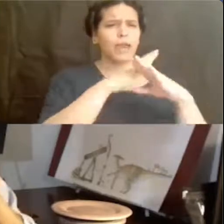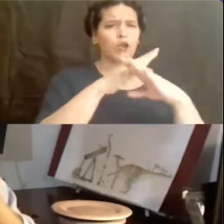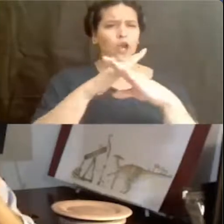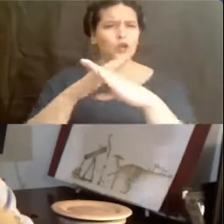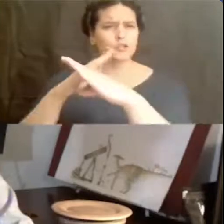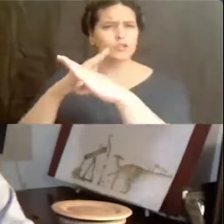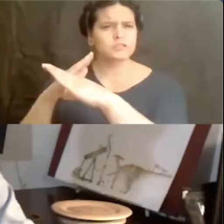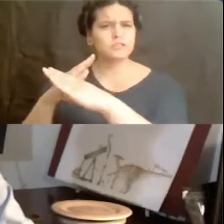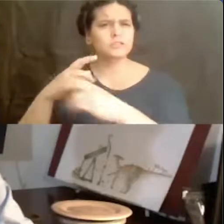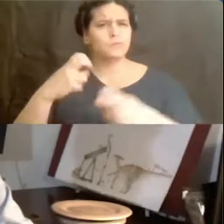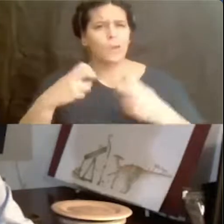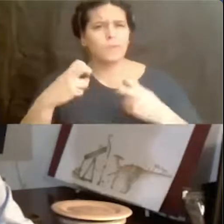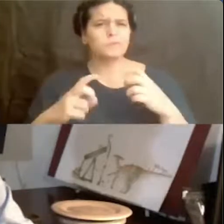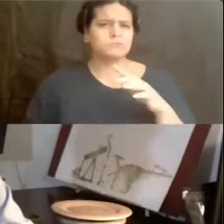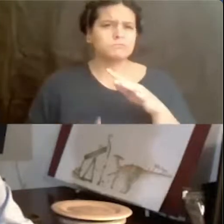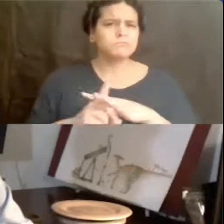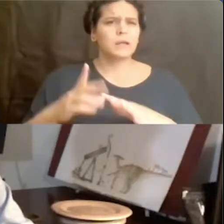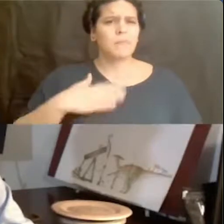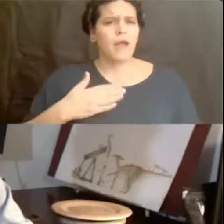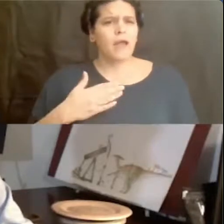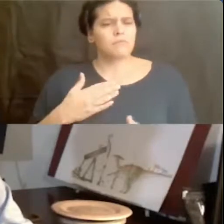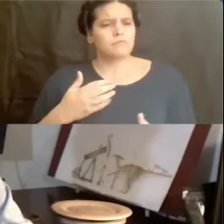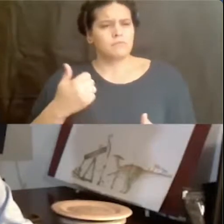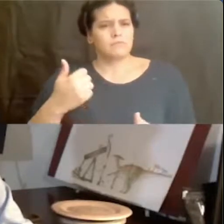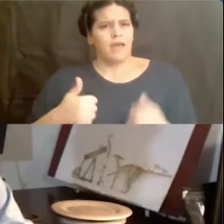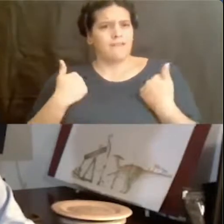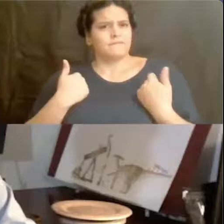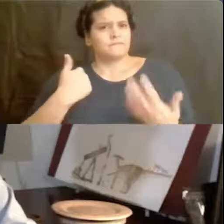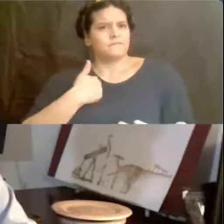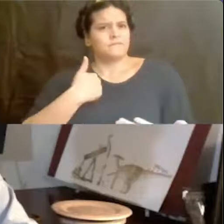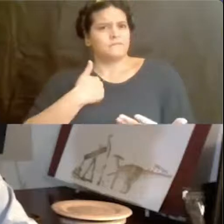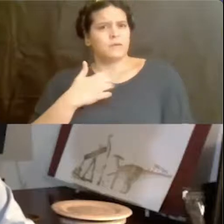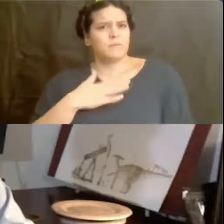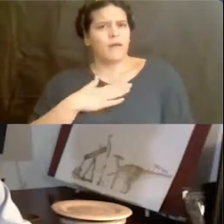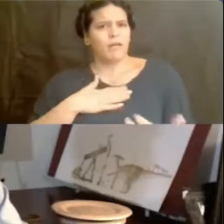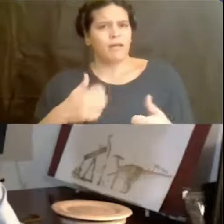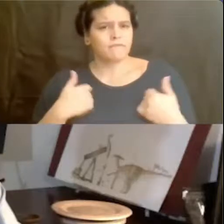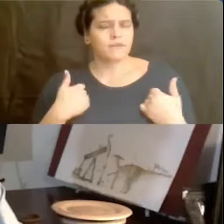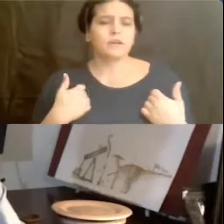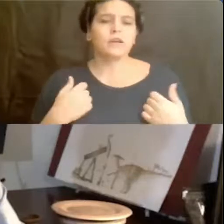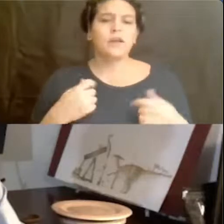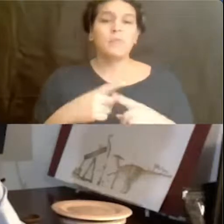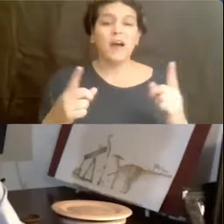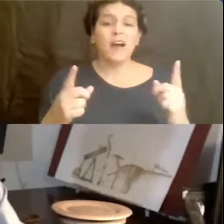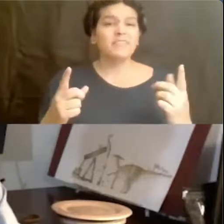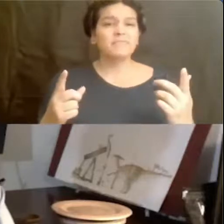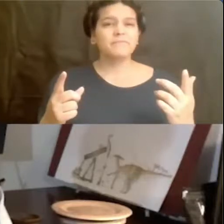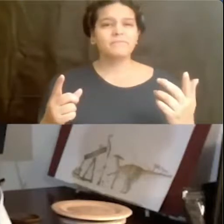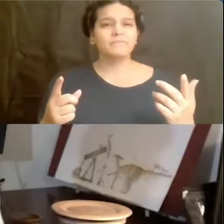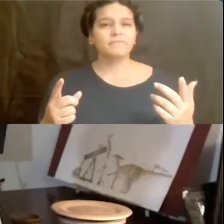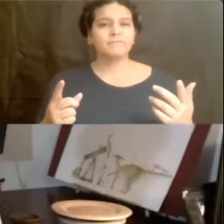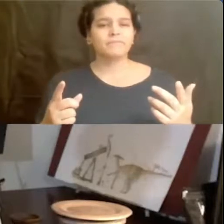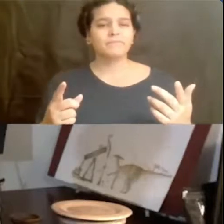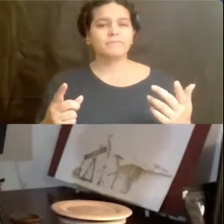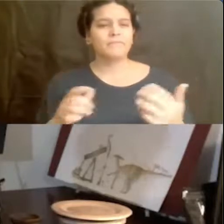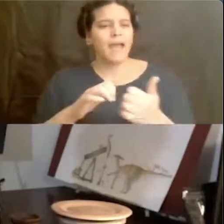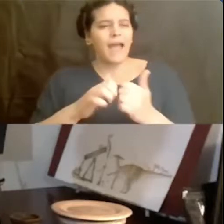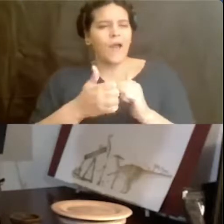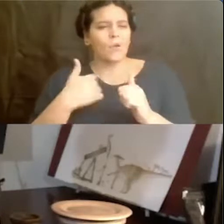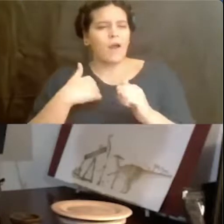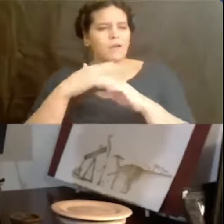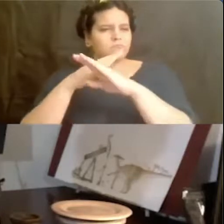things in my own life, I think what really helped me move past that is just